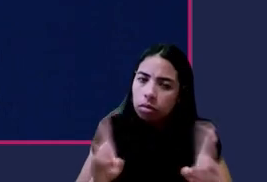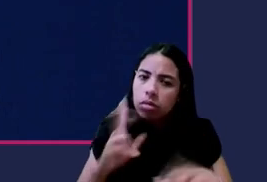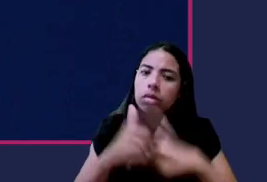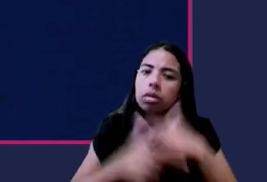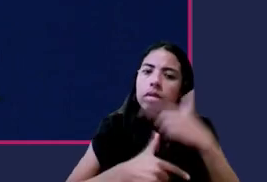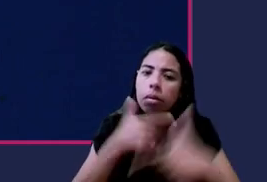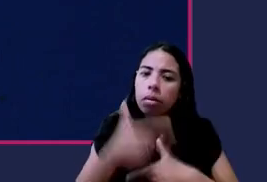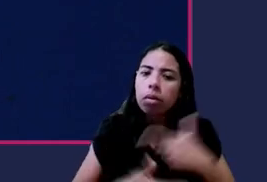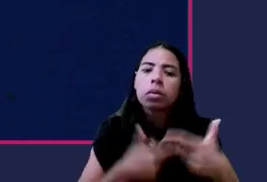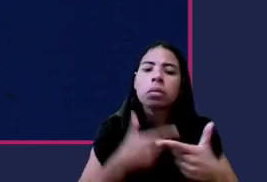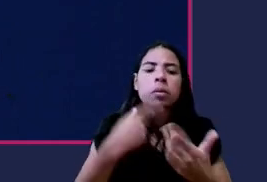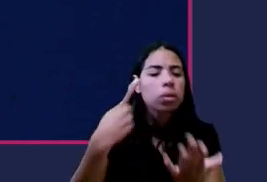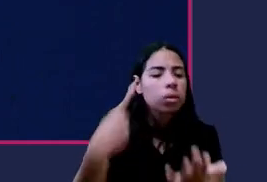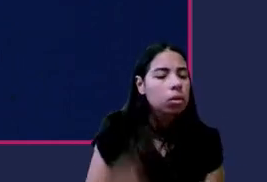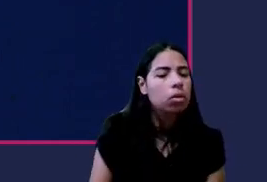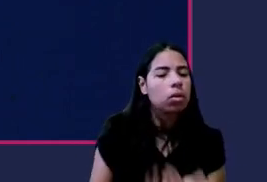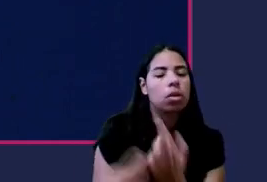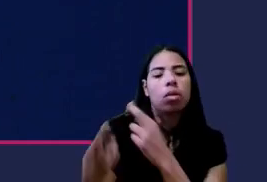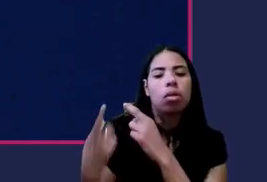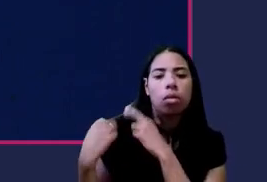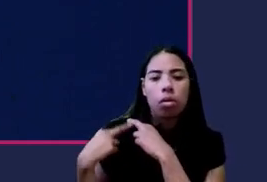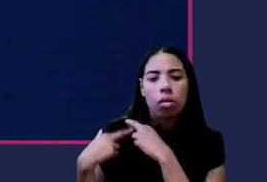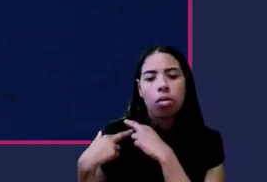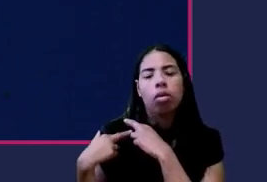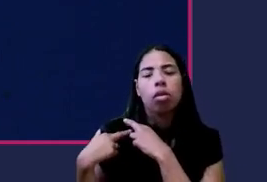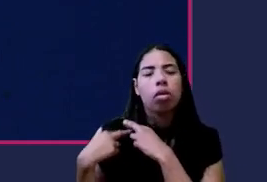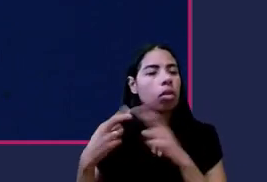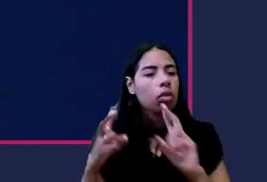representative, I want to continue to work, and I